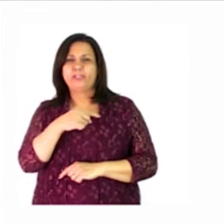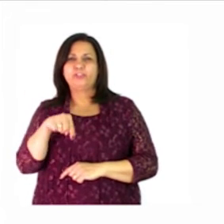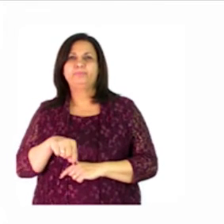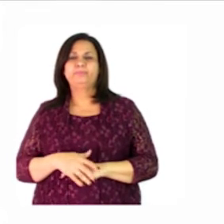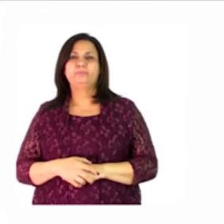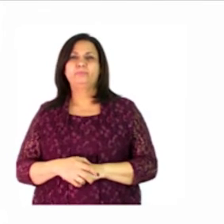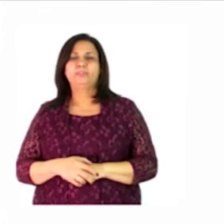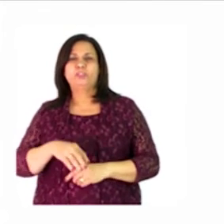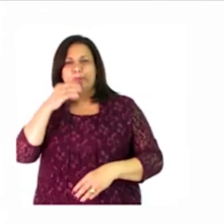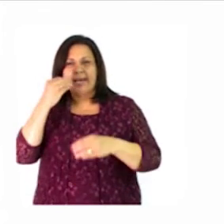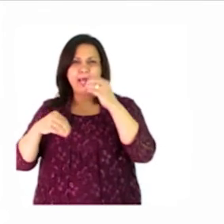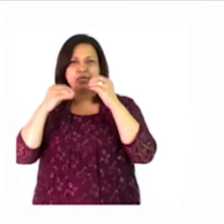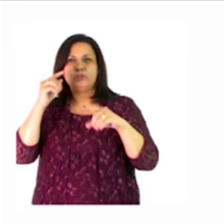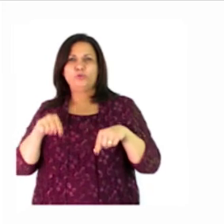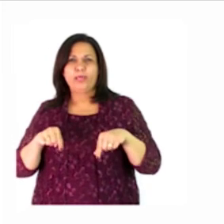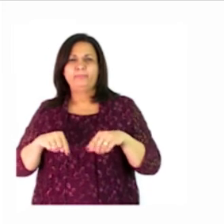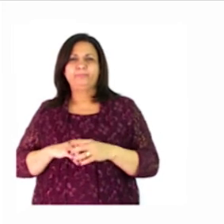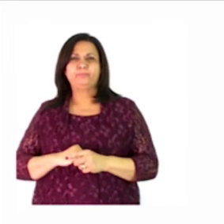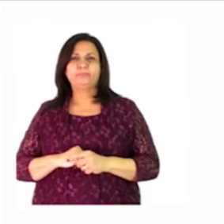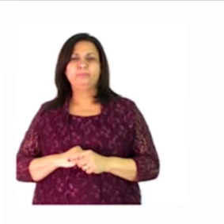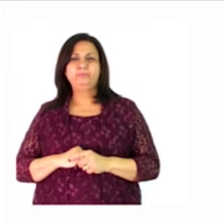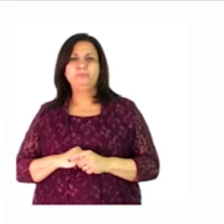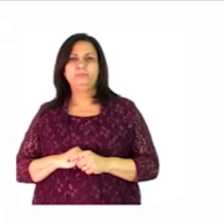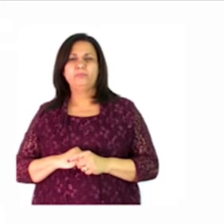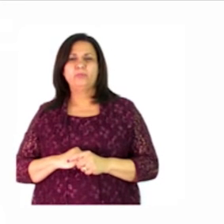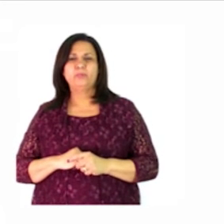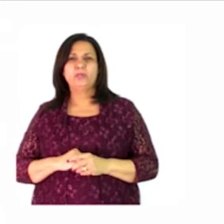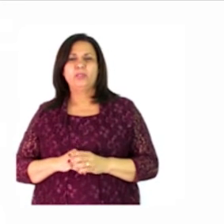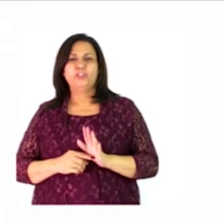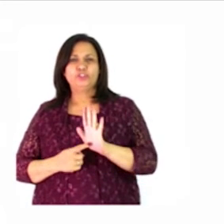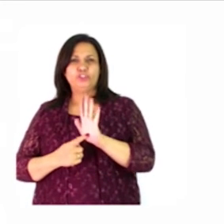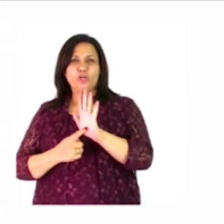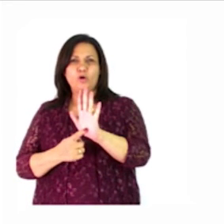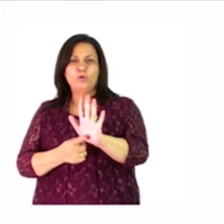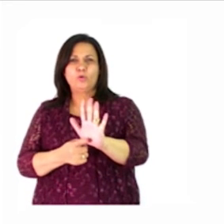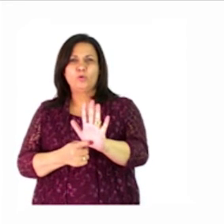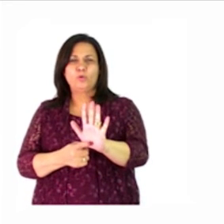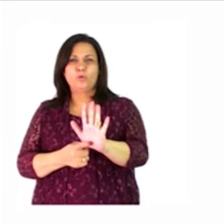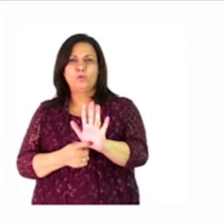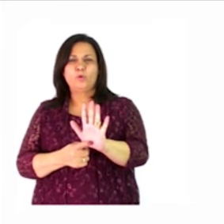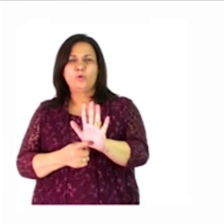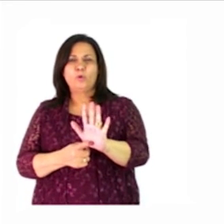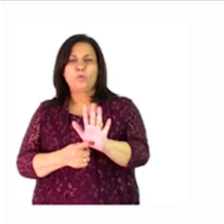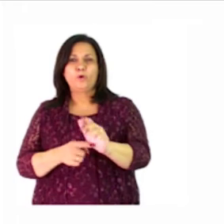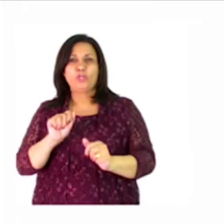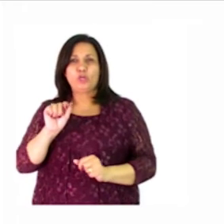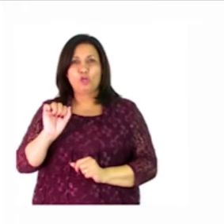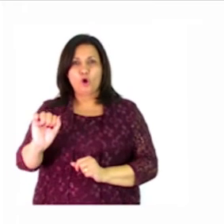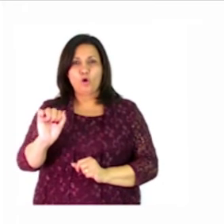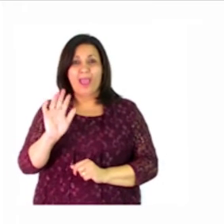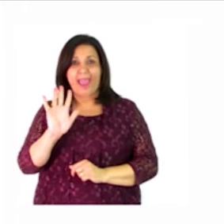to learn today. Now you need to show the directions with your own